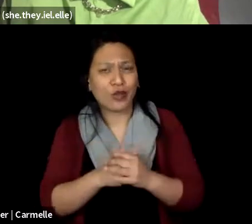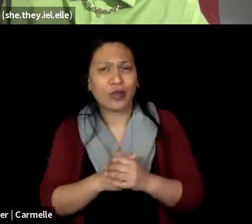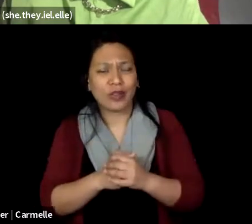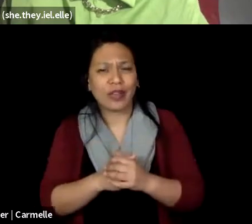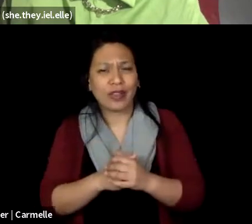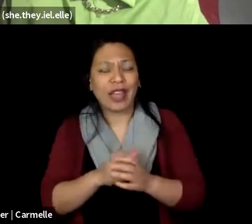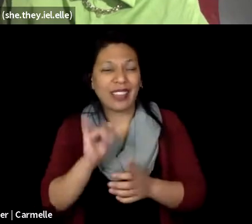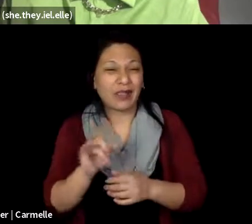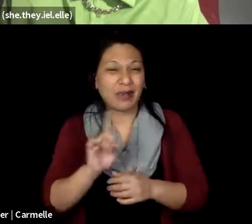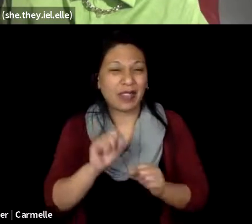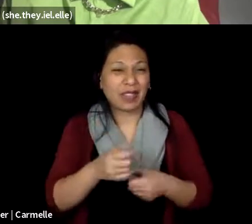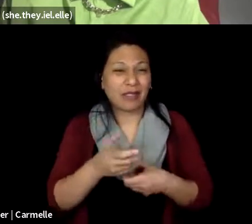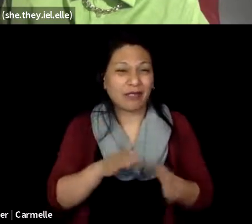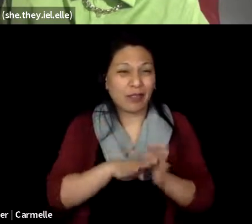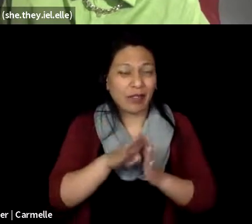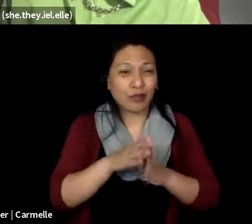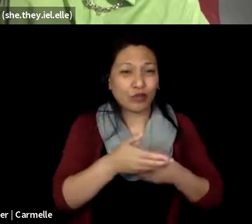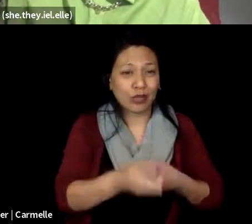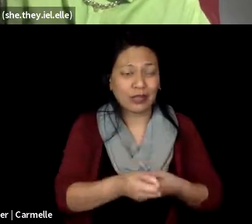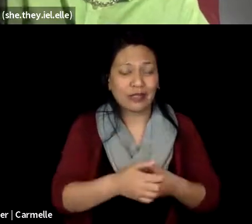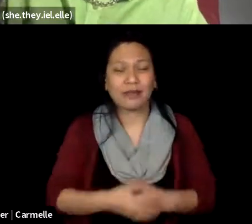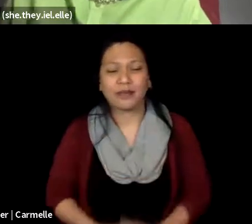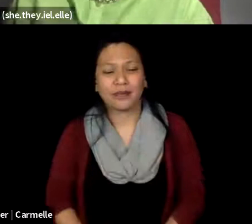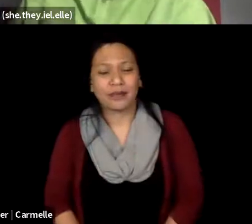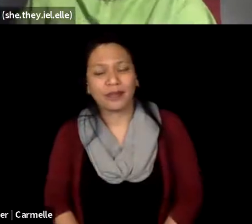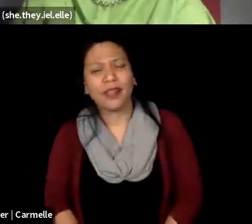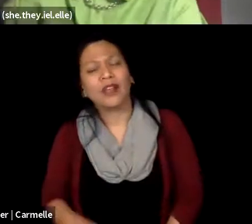also, I think about this a lot